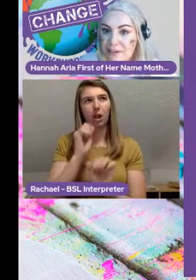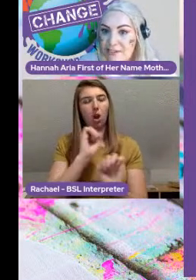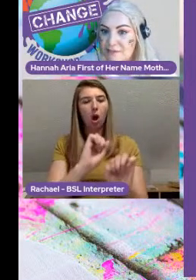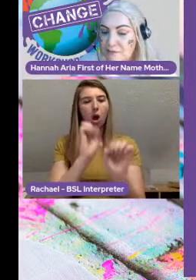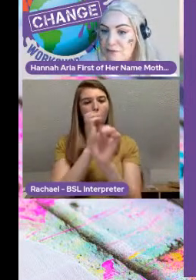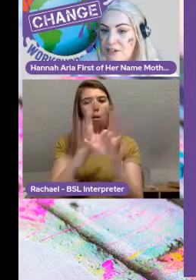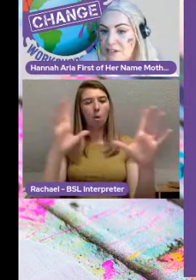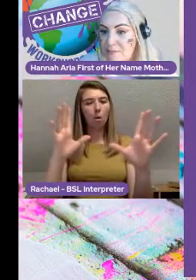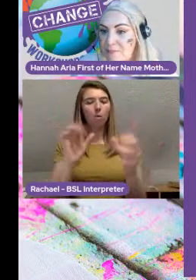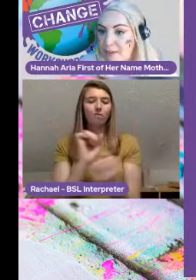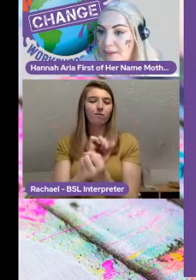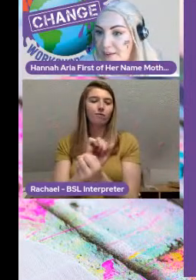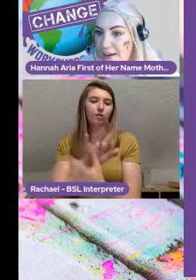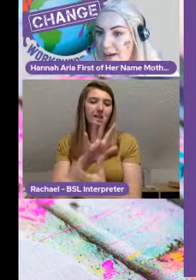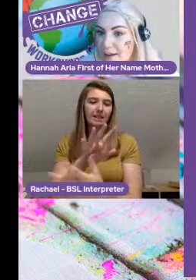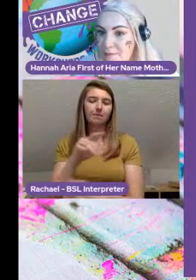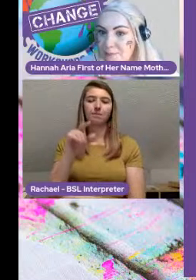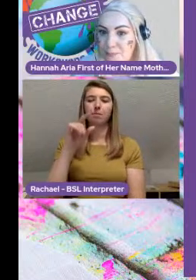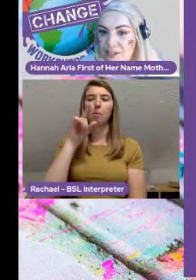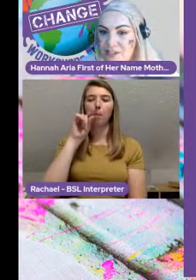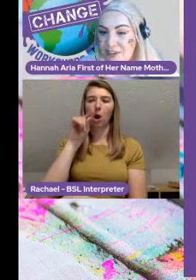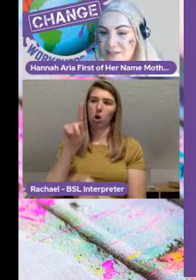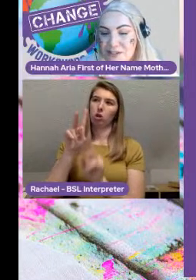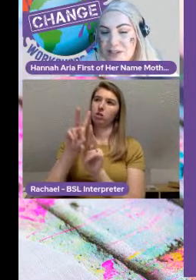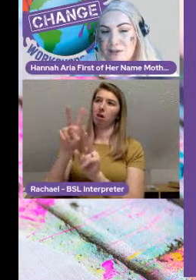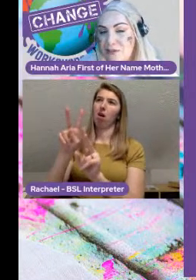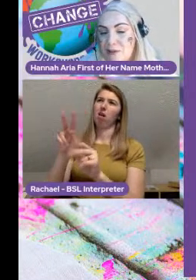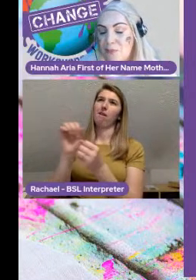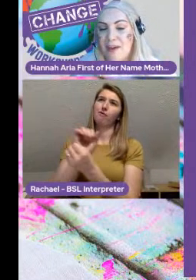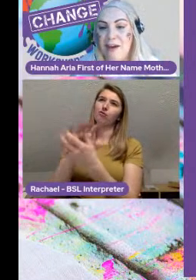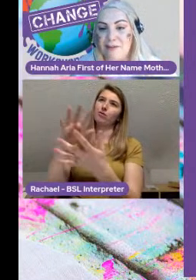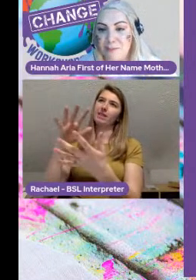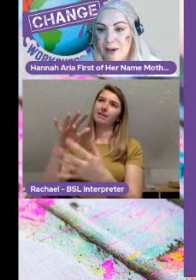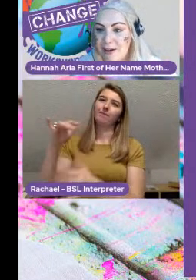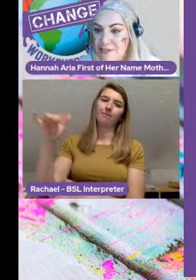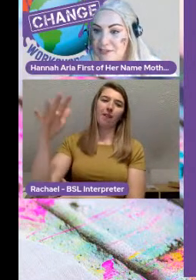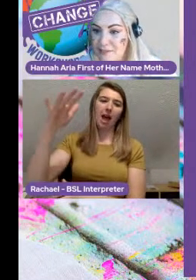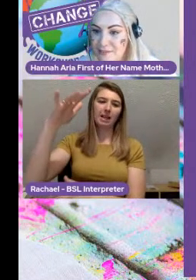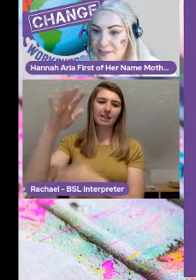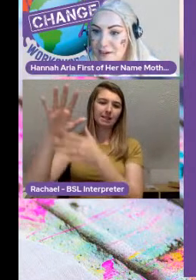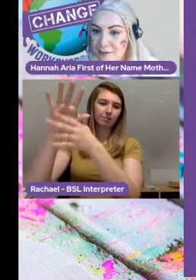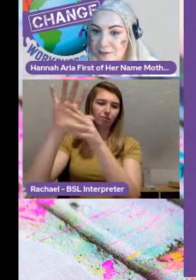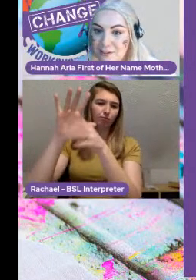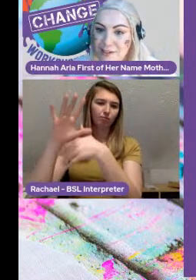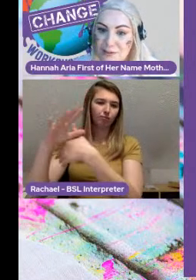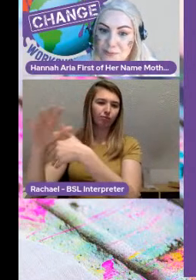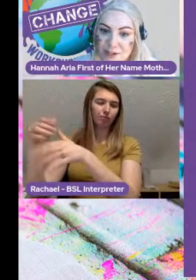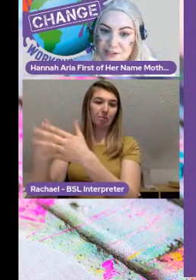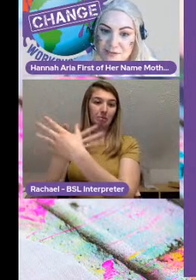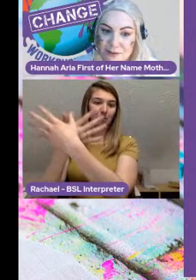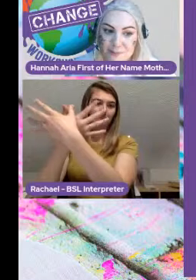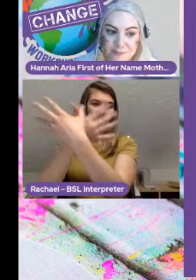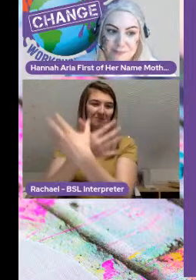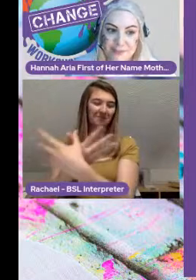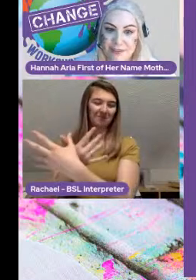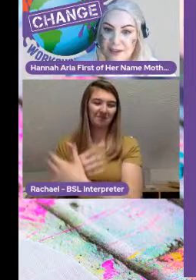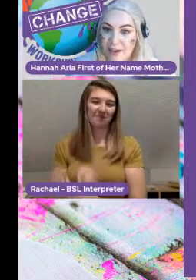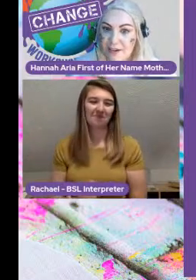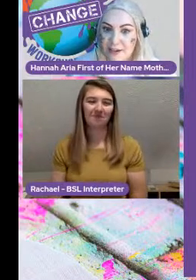like flight and freedom, which kind of just goes along with her as a person. So